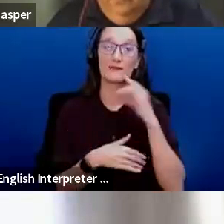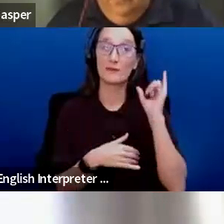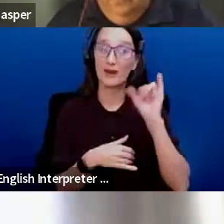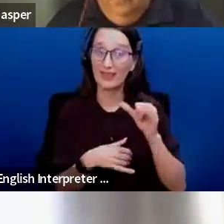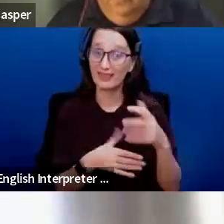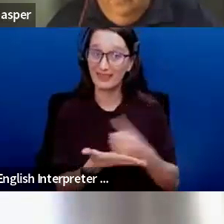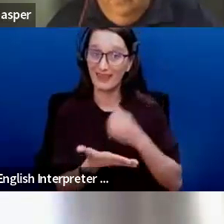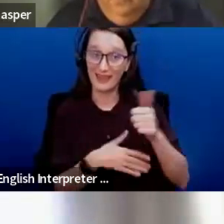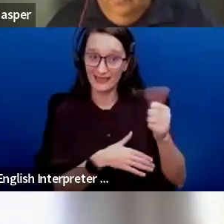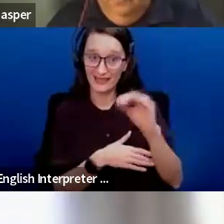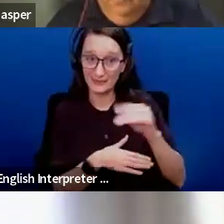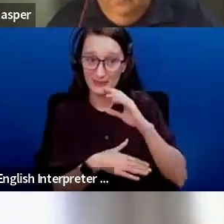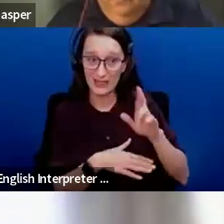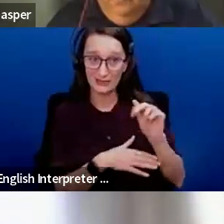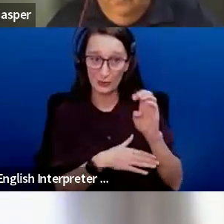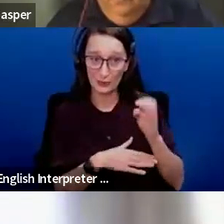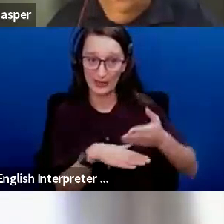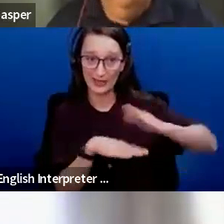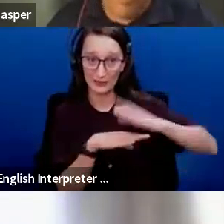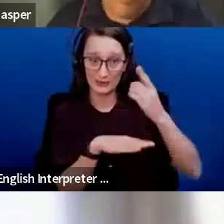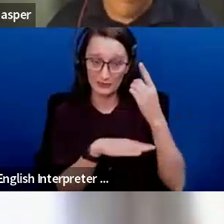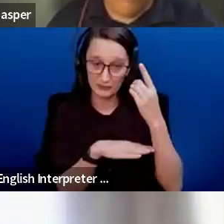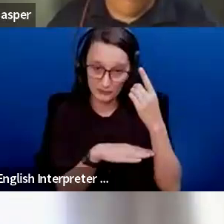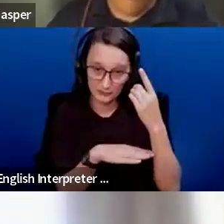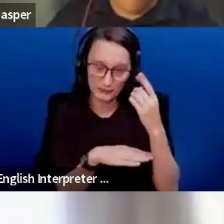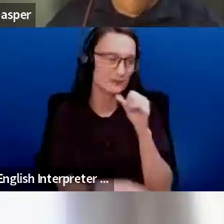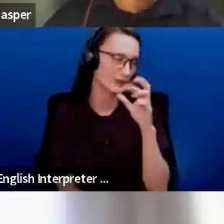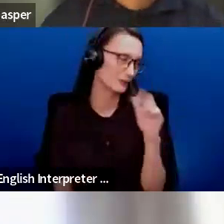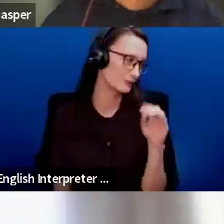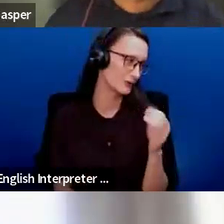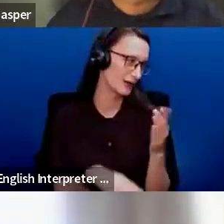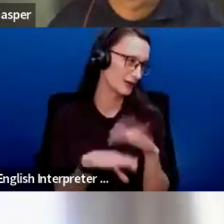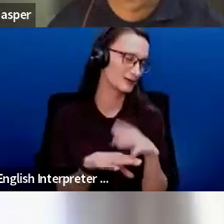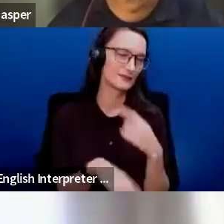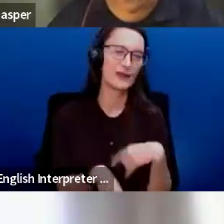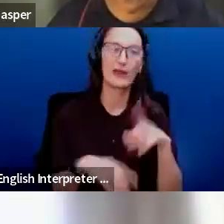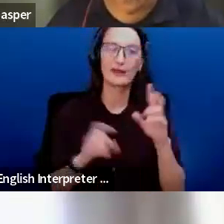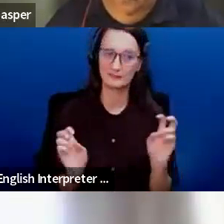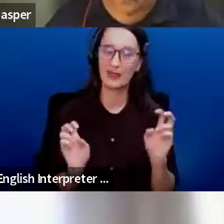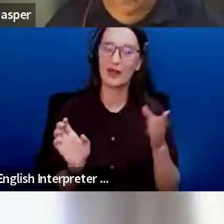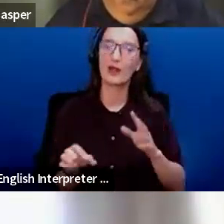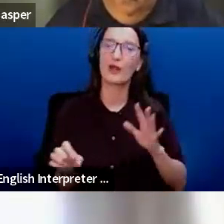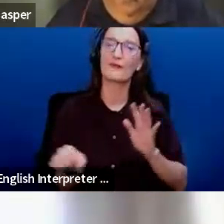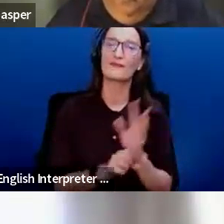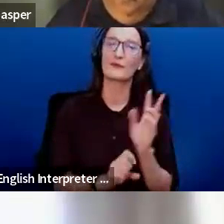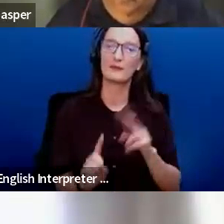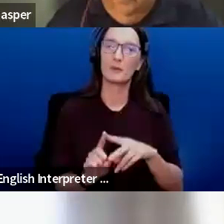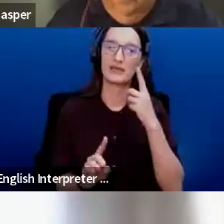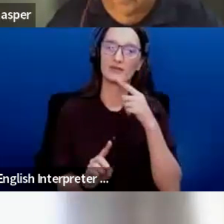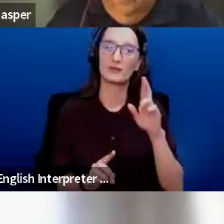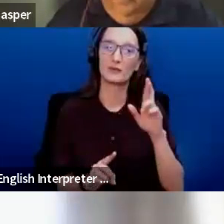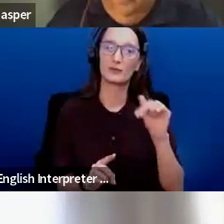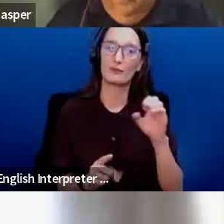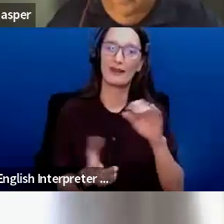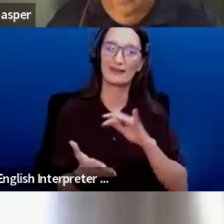your rate increase for the the full implementation of the rate study, in January, you will